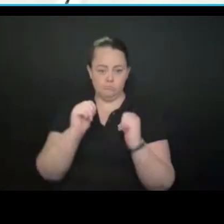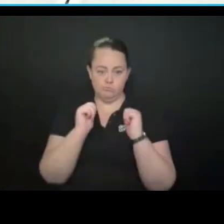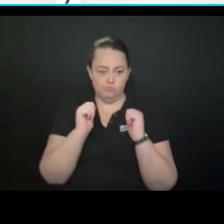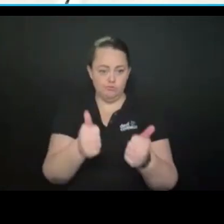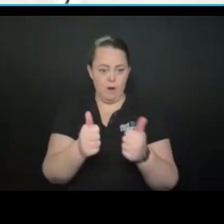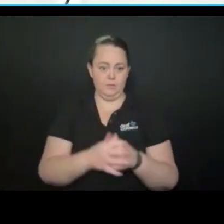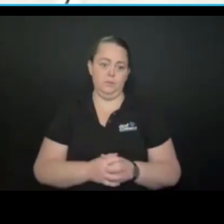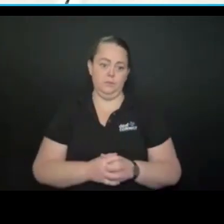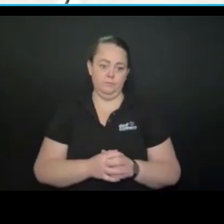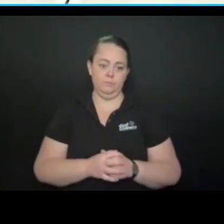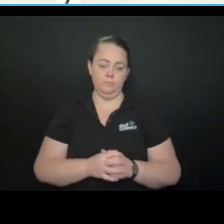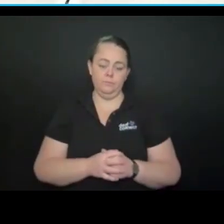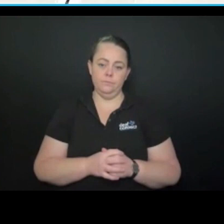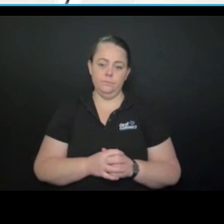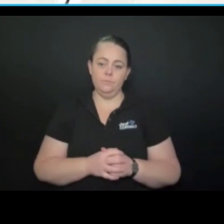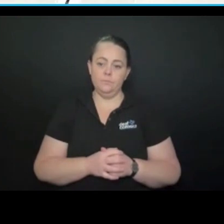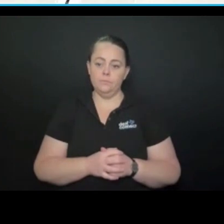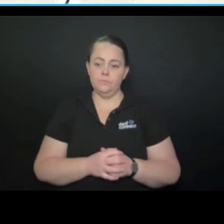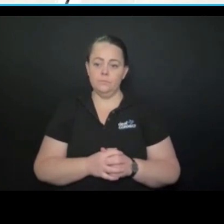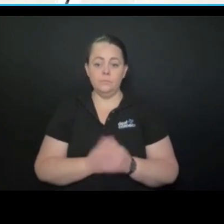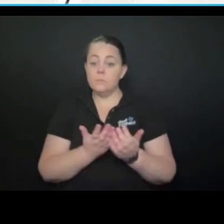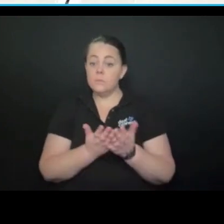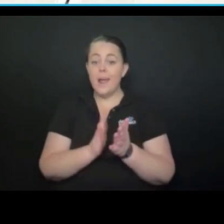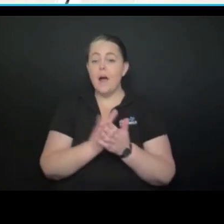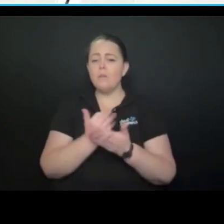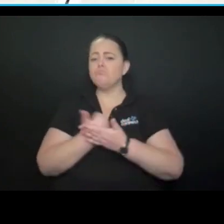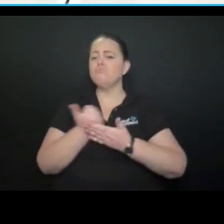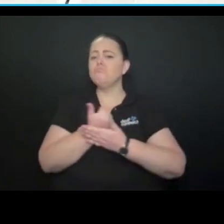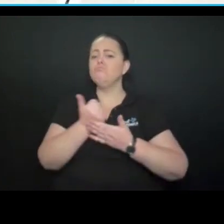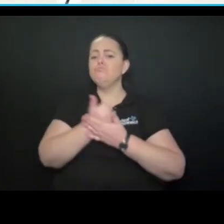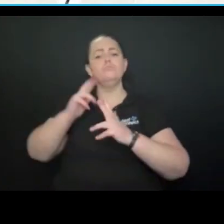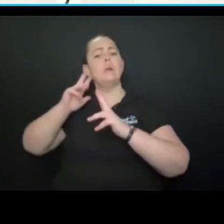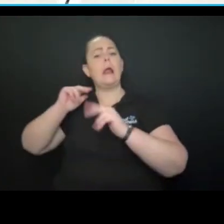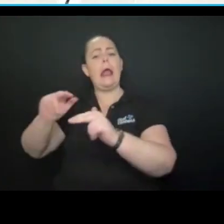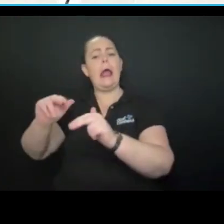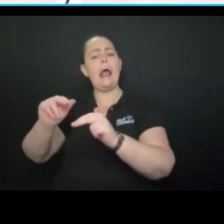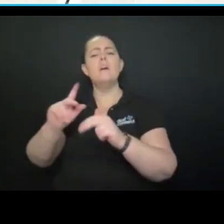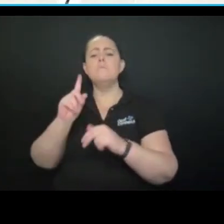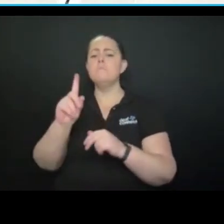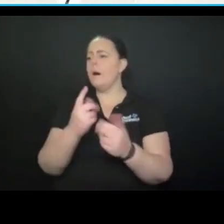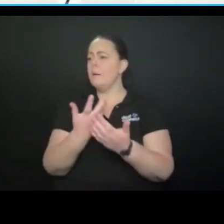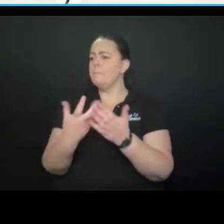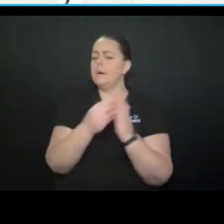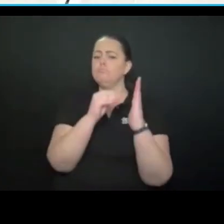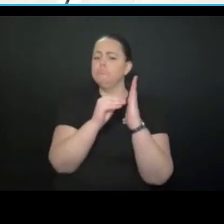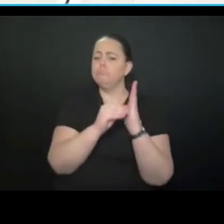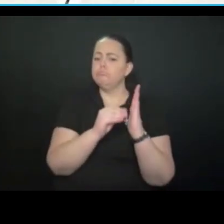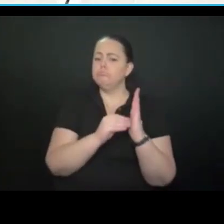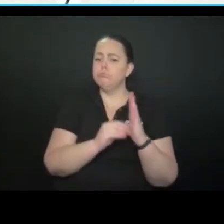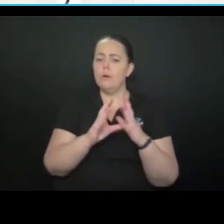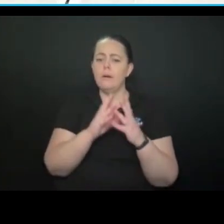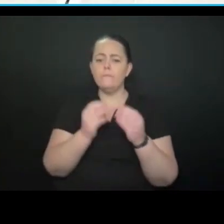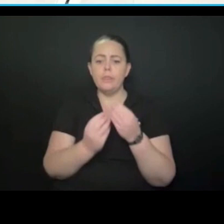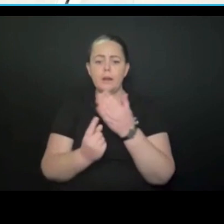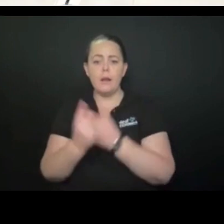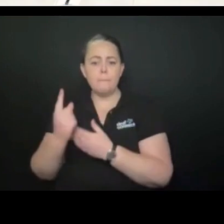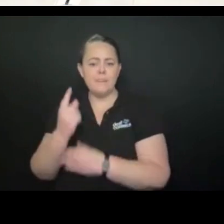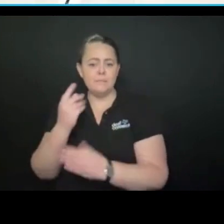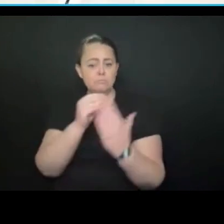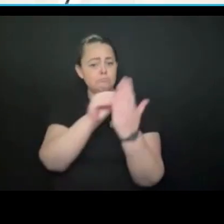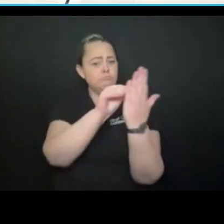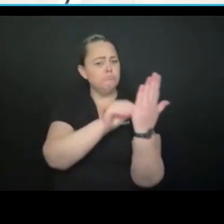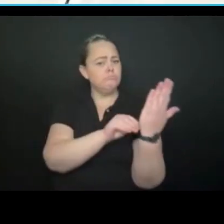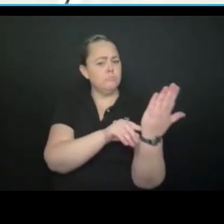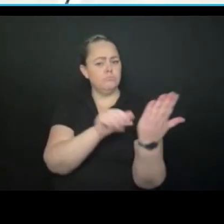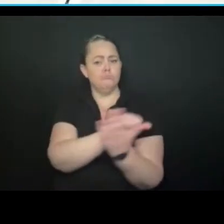completed through largely routine care and record-keeping requirements. The Minister agreed to the introduction of the